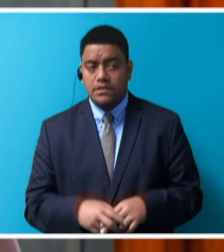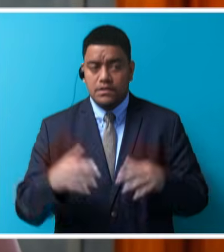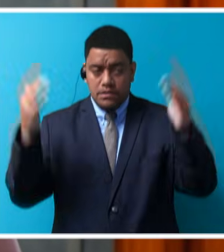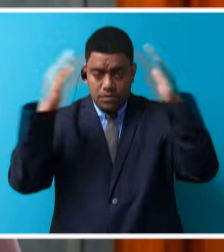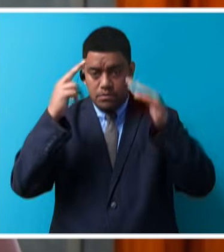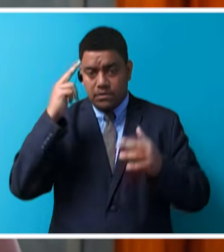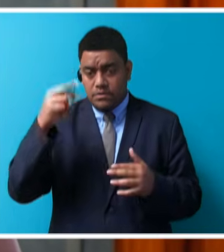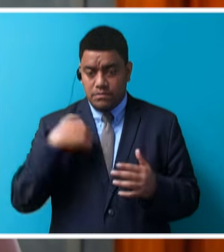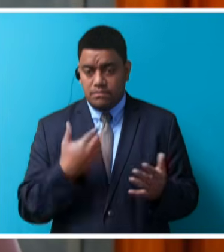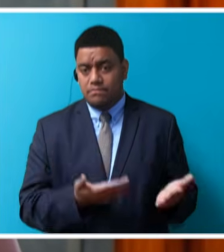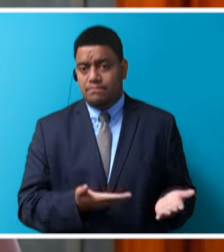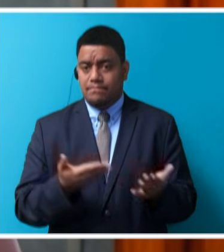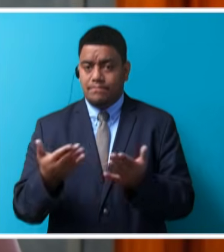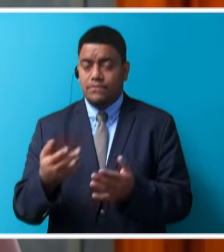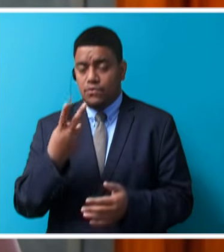sir, I commend the